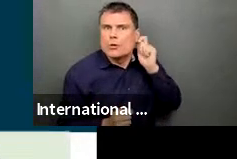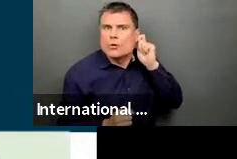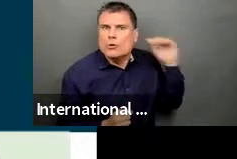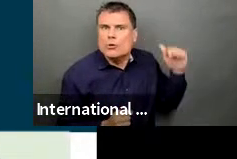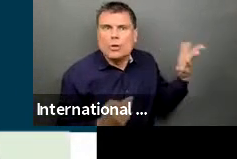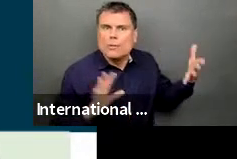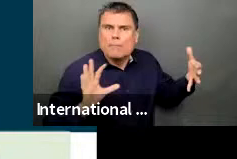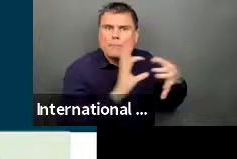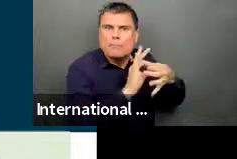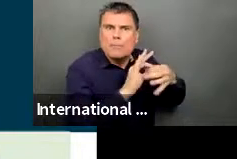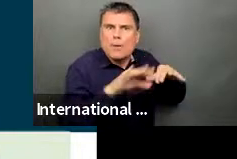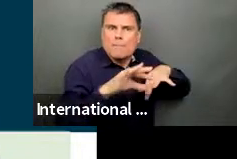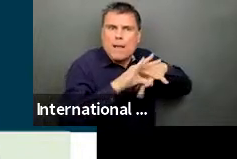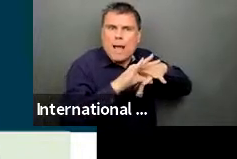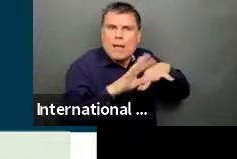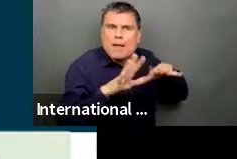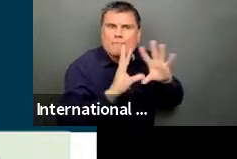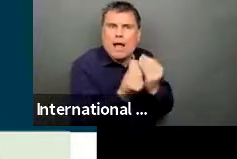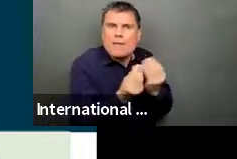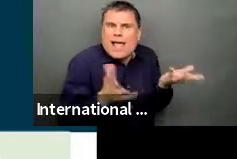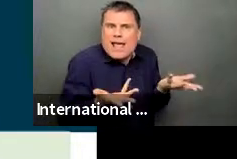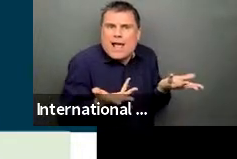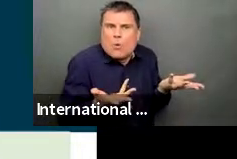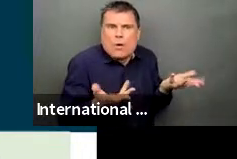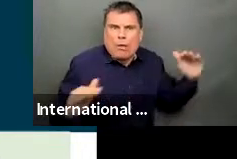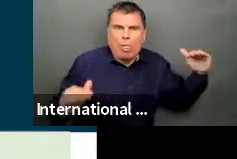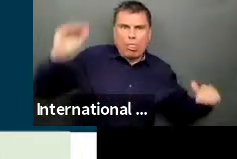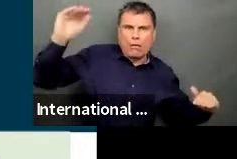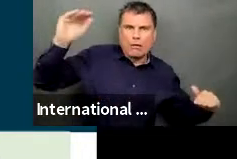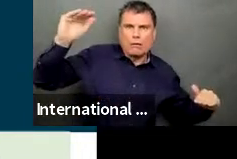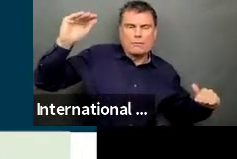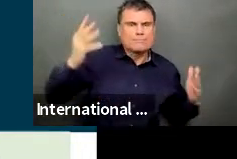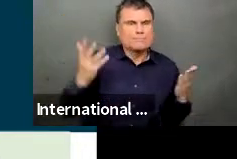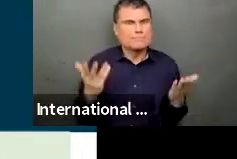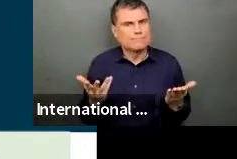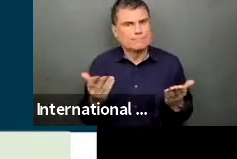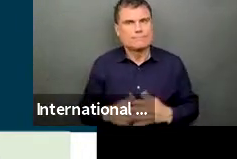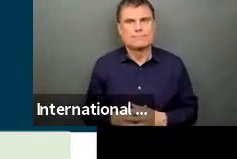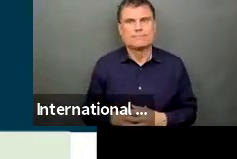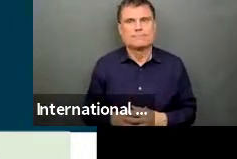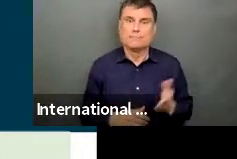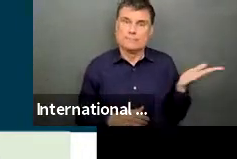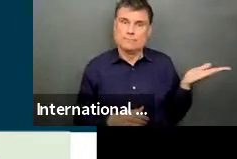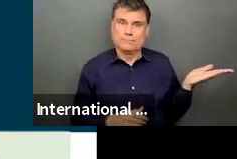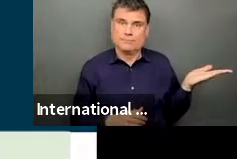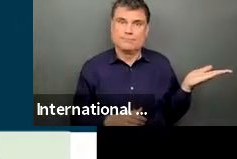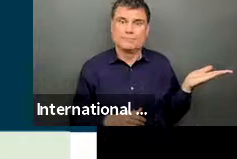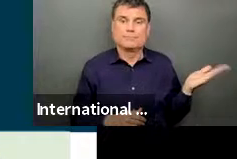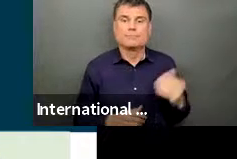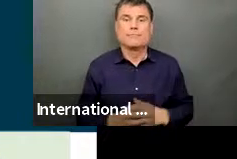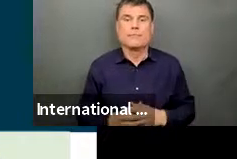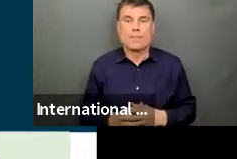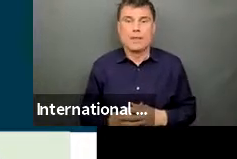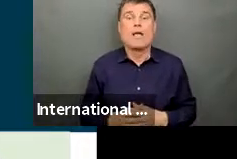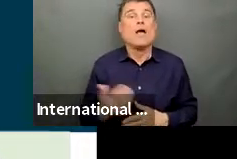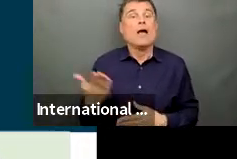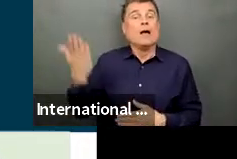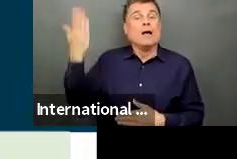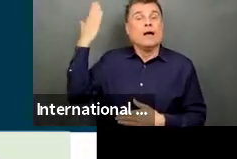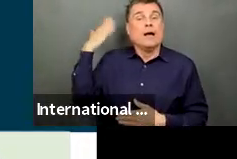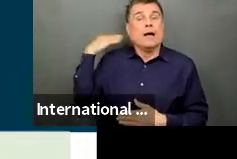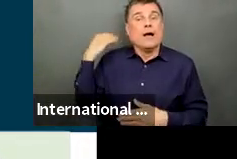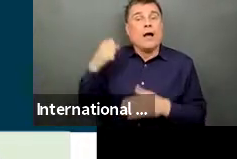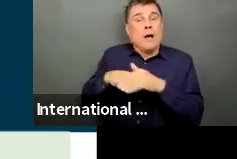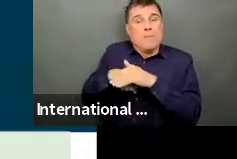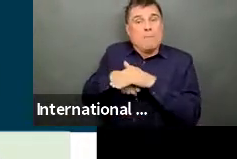see indeed how the sex ratio at birth, after increasing, has declined in many